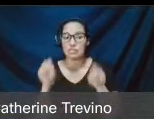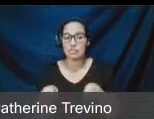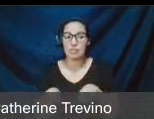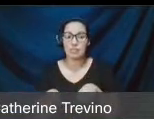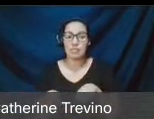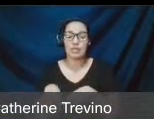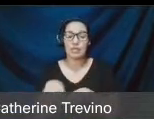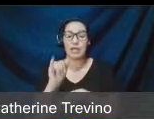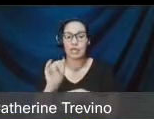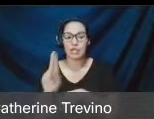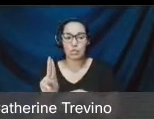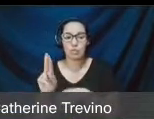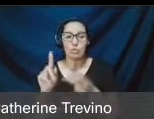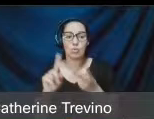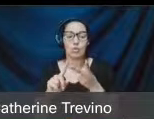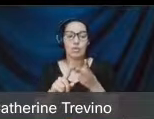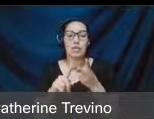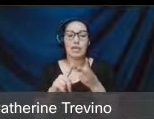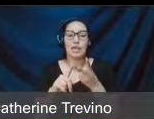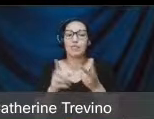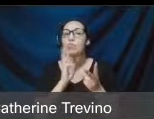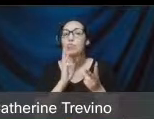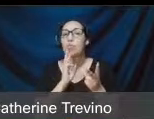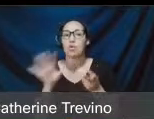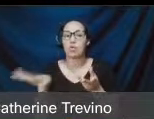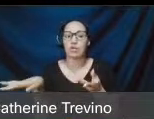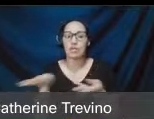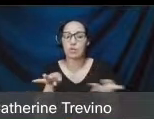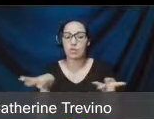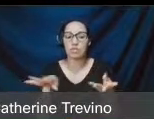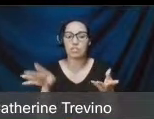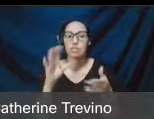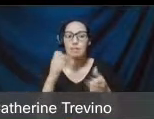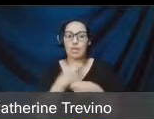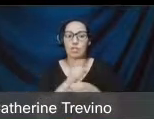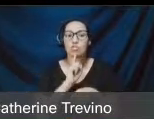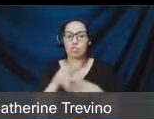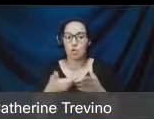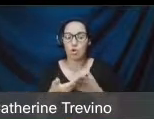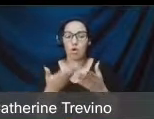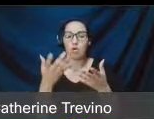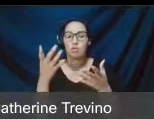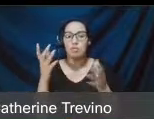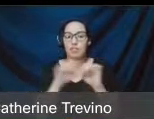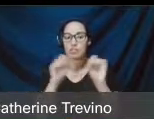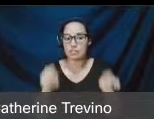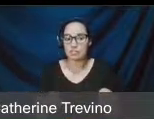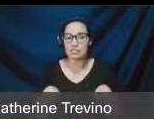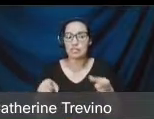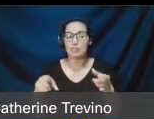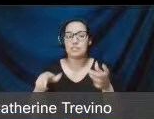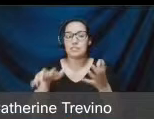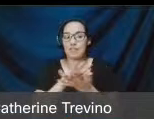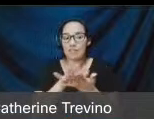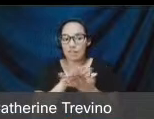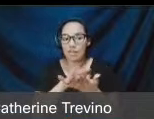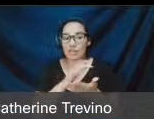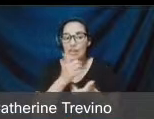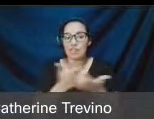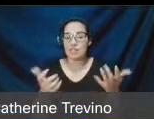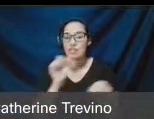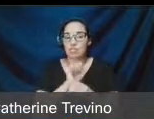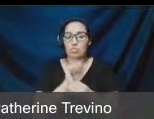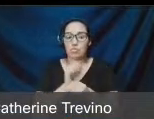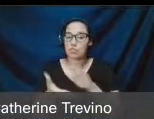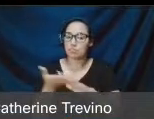the irrigation controls to make sure that all of our systems and HVAC and ventilation systems are working efficiently for the start of